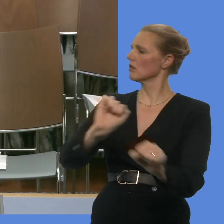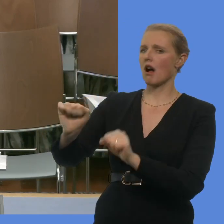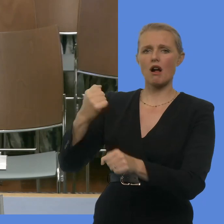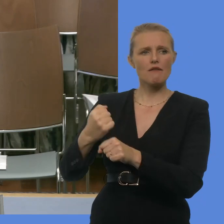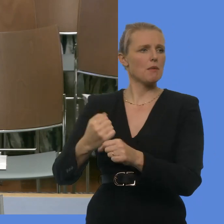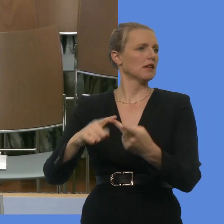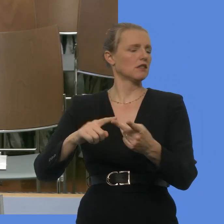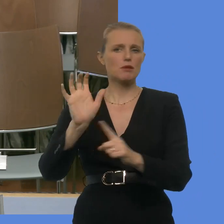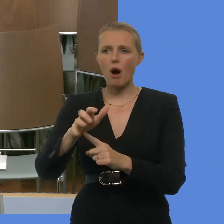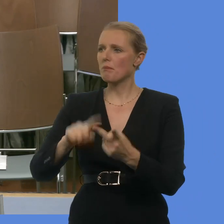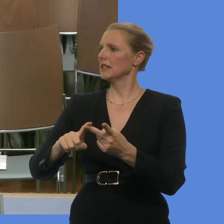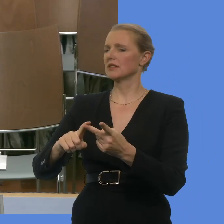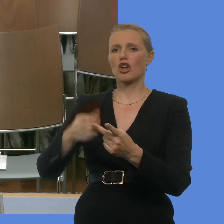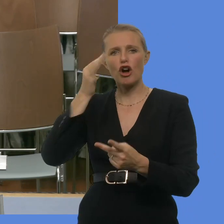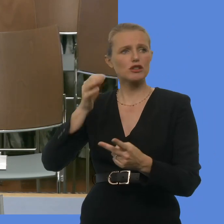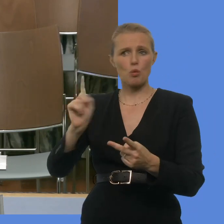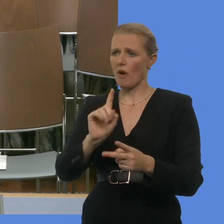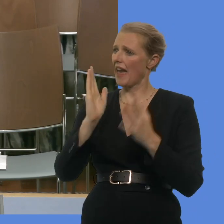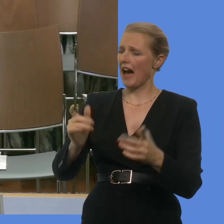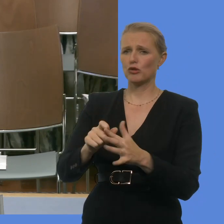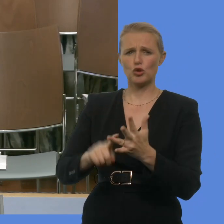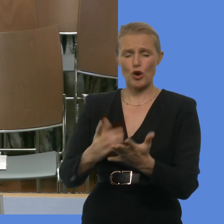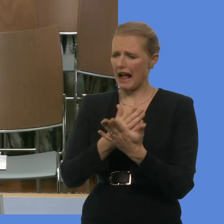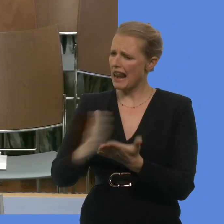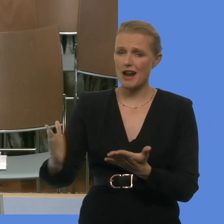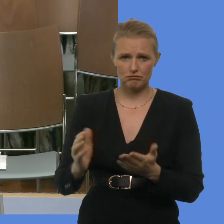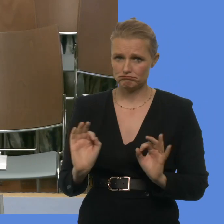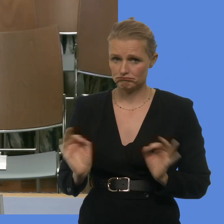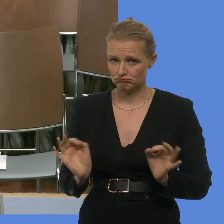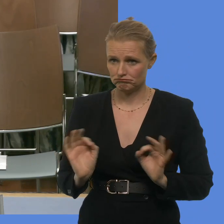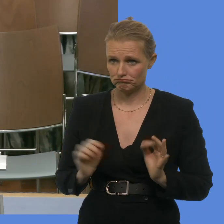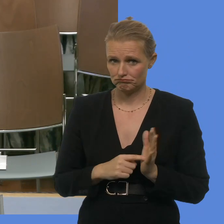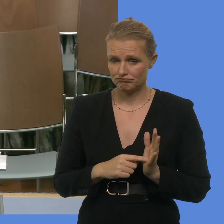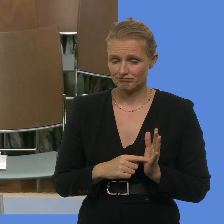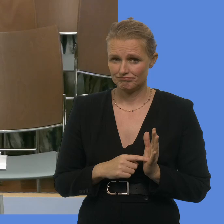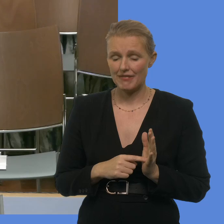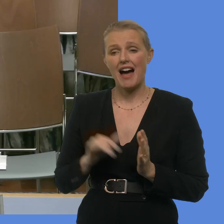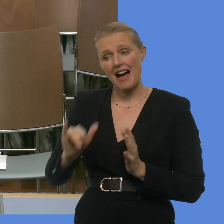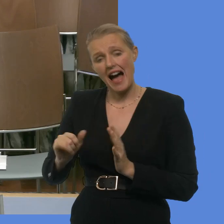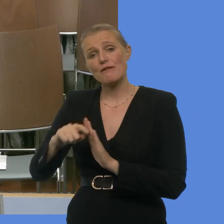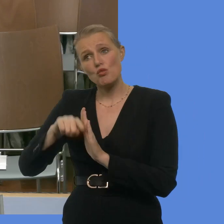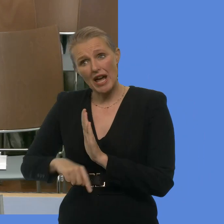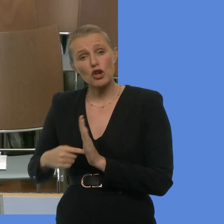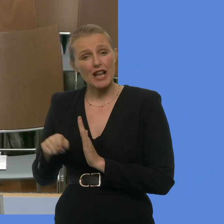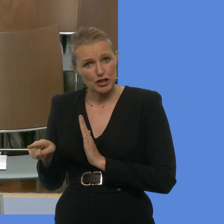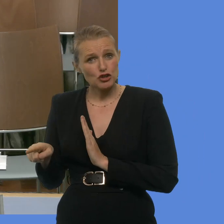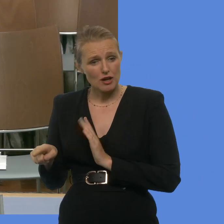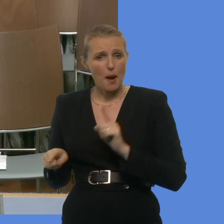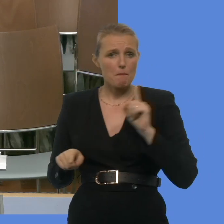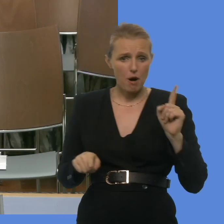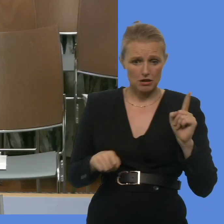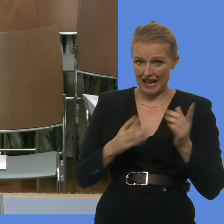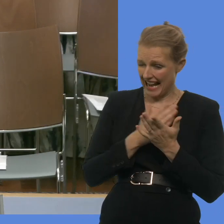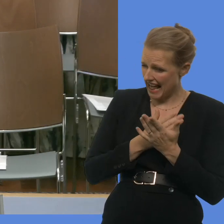the level of scrutiny, the use of delegated legislation through the use of regulation offers members of the Assembly, and the extent to